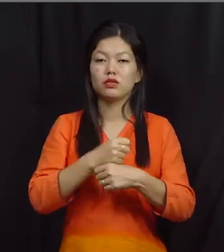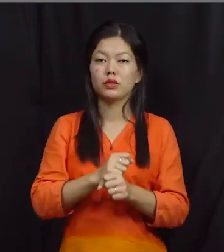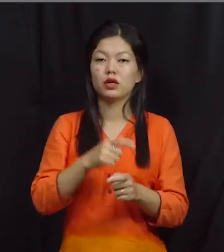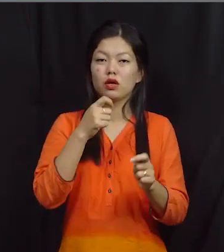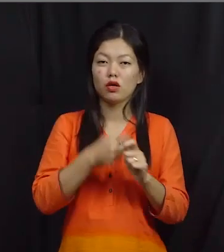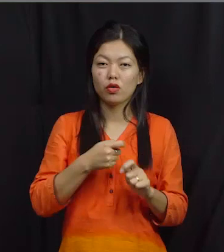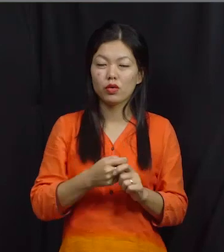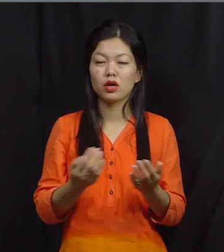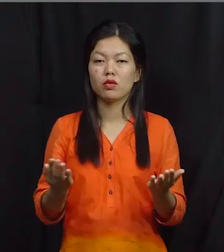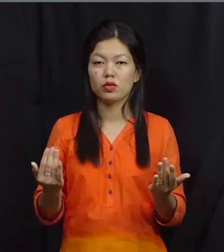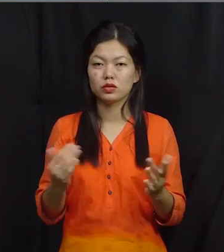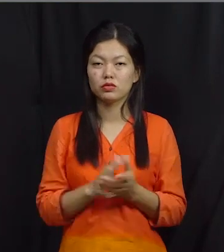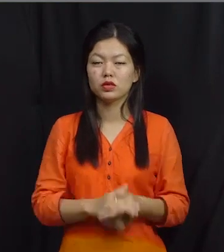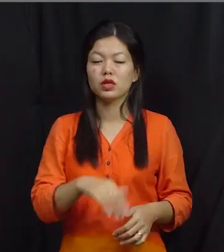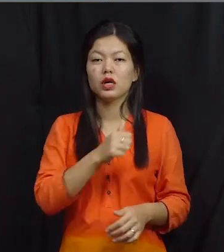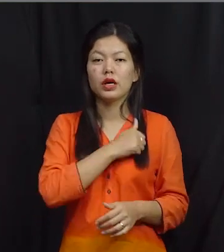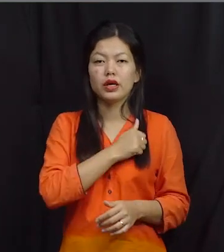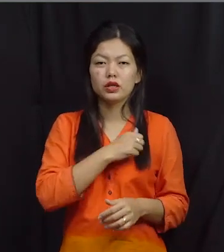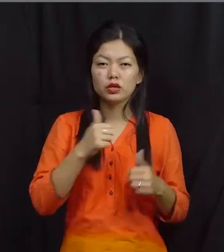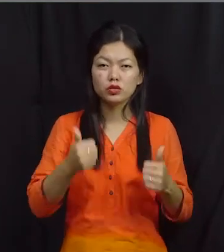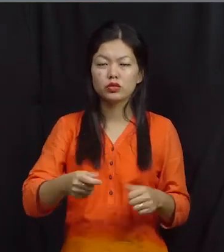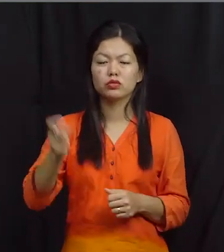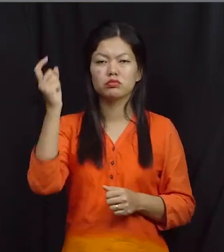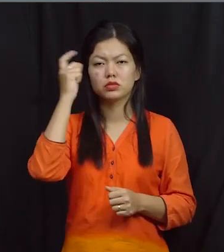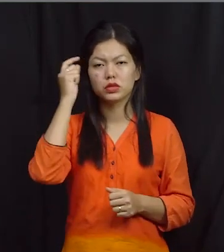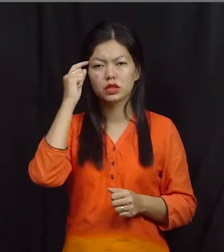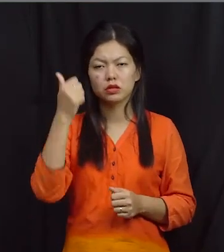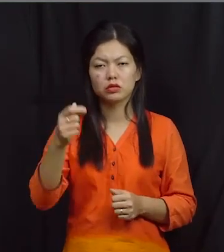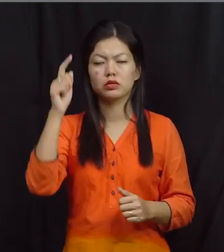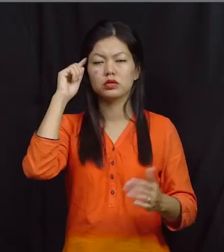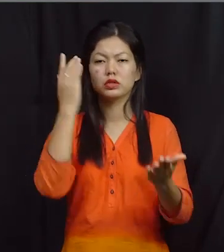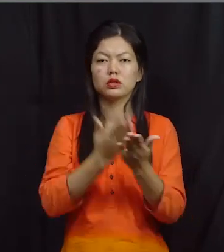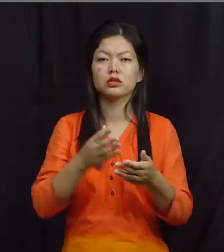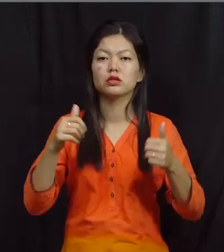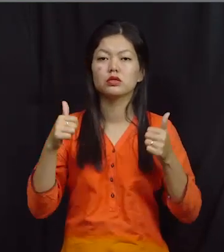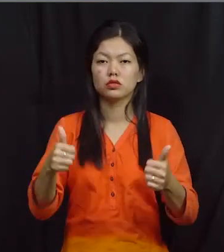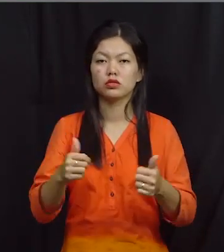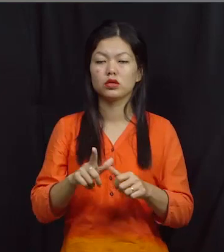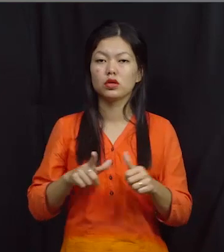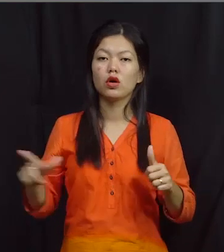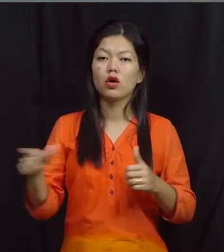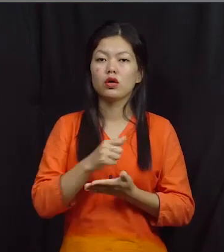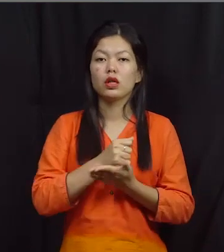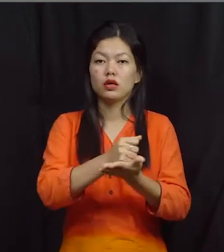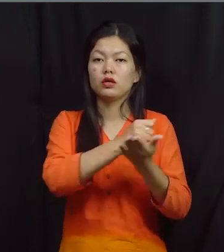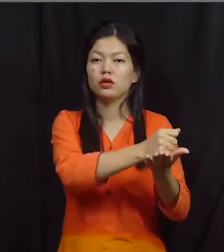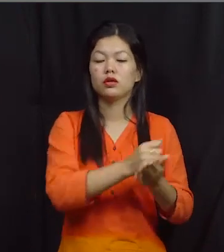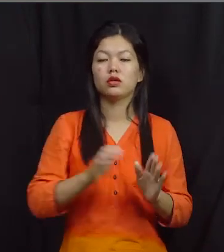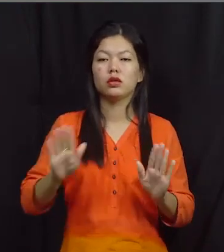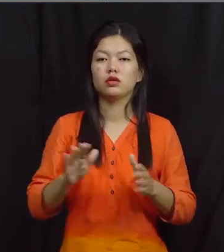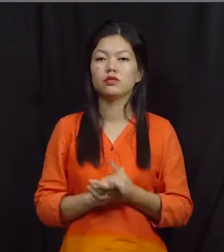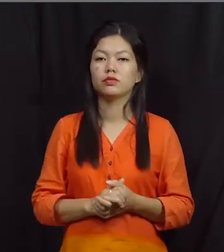their thinking, in their way of approaching things also. Okay, so that is it. And the next one can